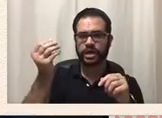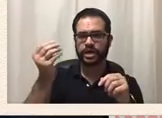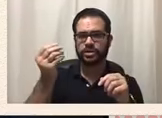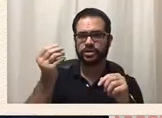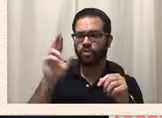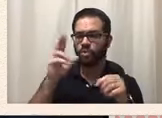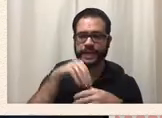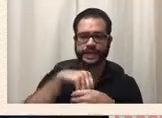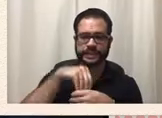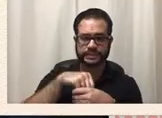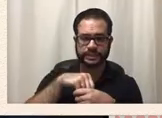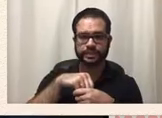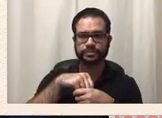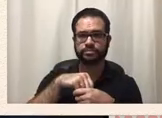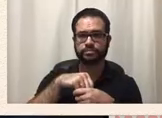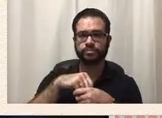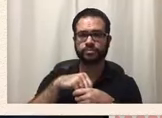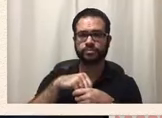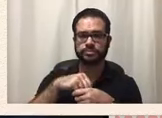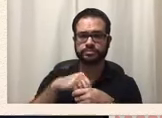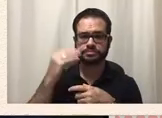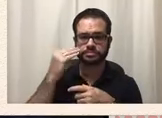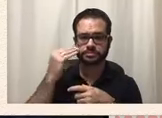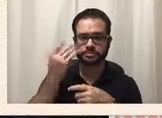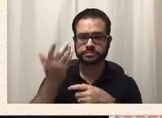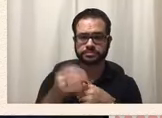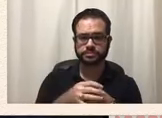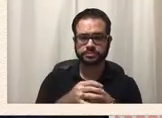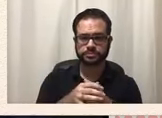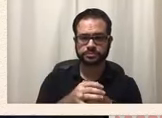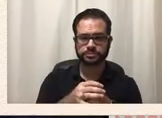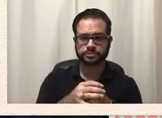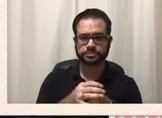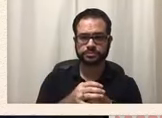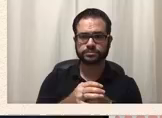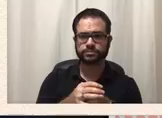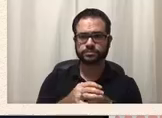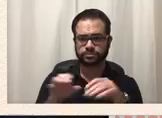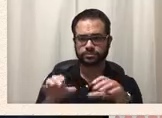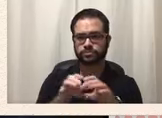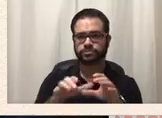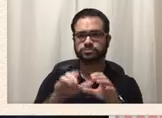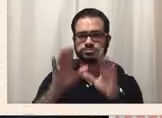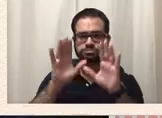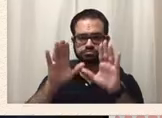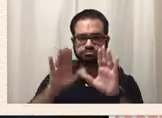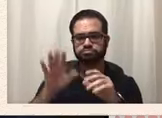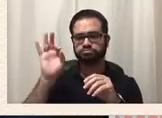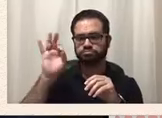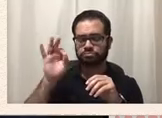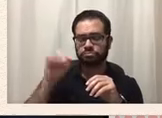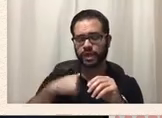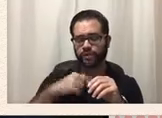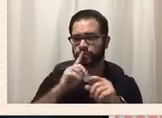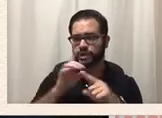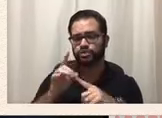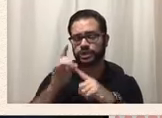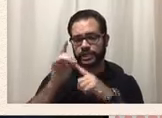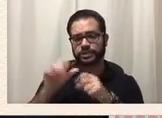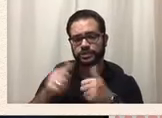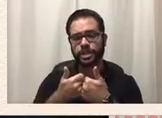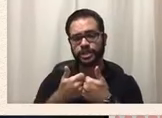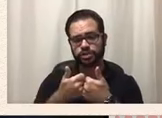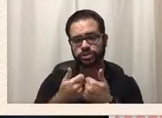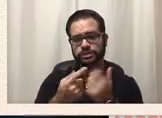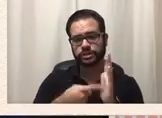know, being in either city, doing ministry, it presents some unique challenges at times. But thankful for where God